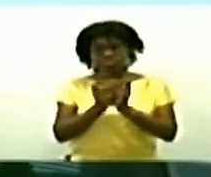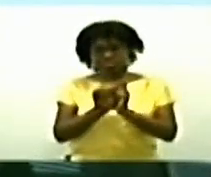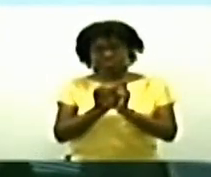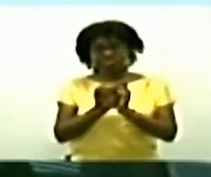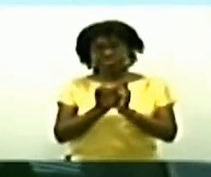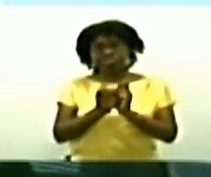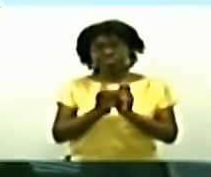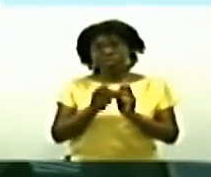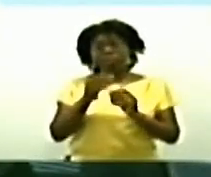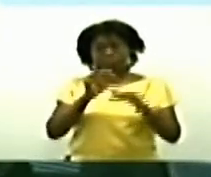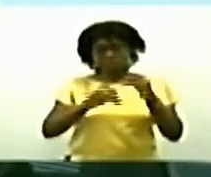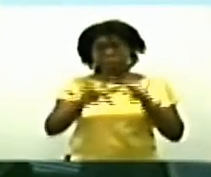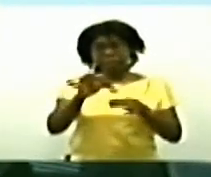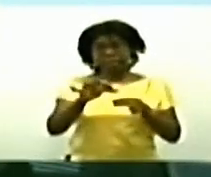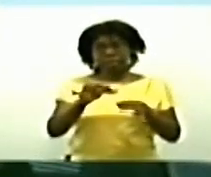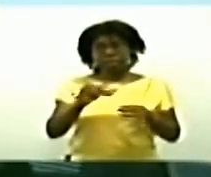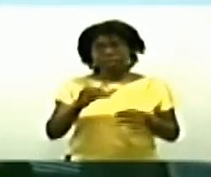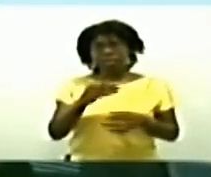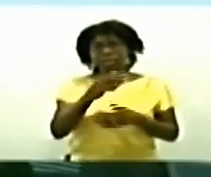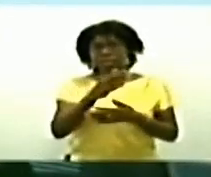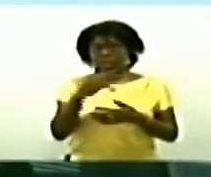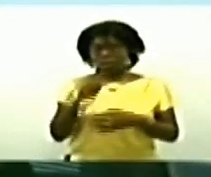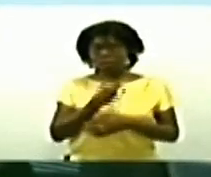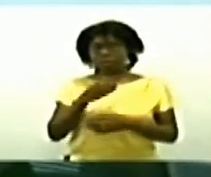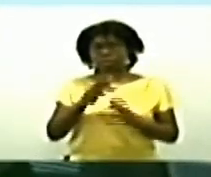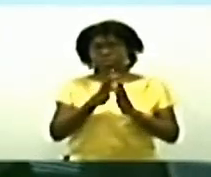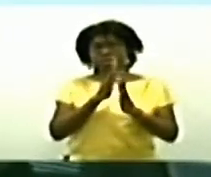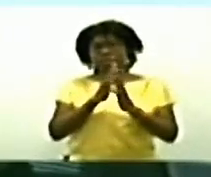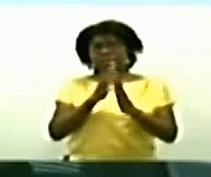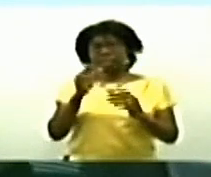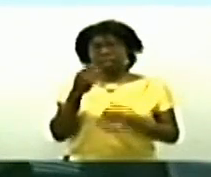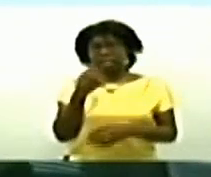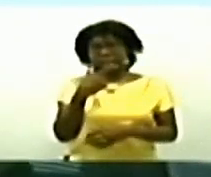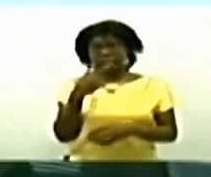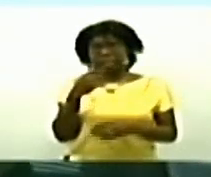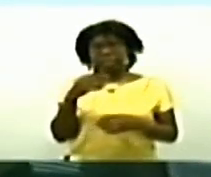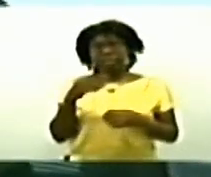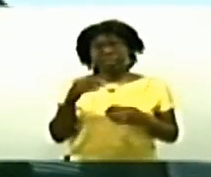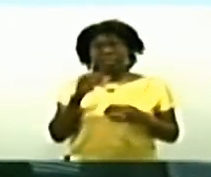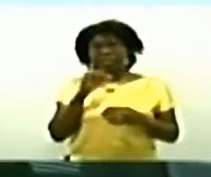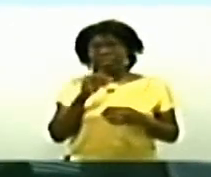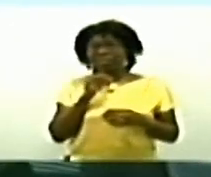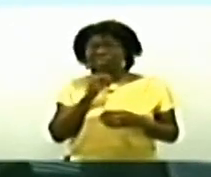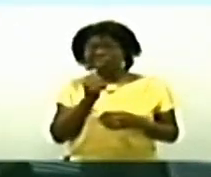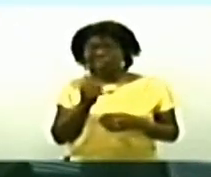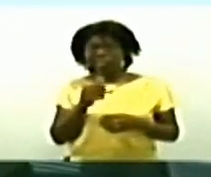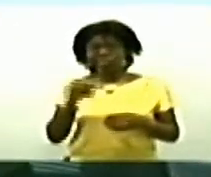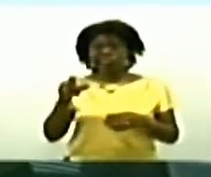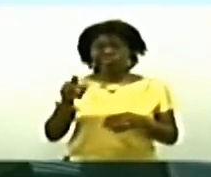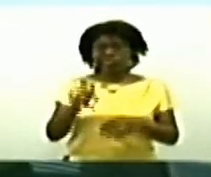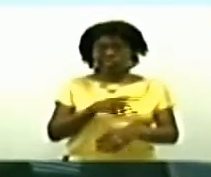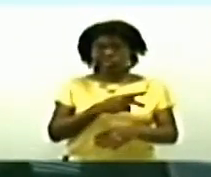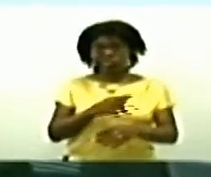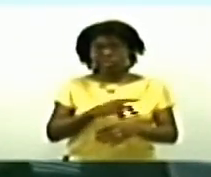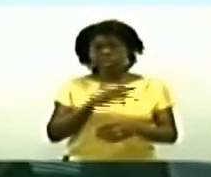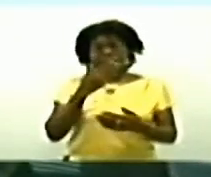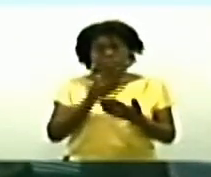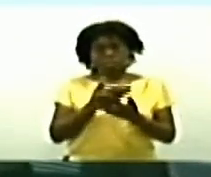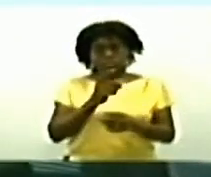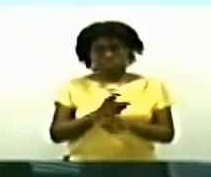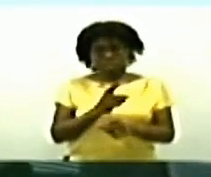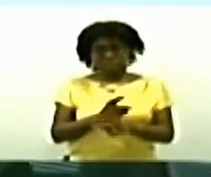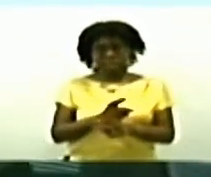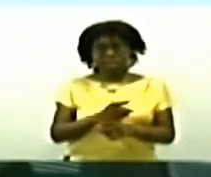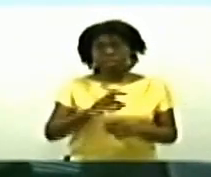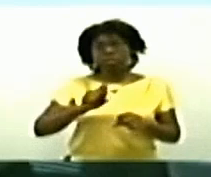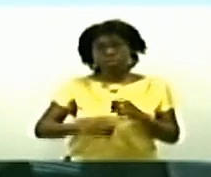lights are a little bit antiquated, and as such, a decision has been taken to have them replaced. A lot of